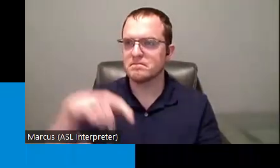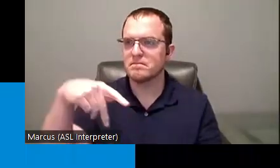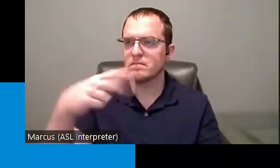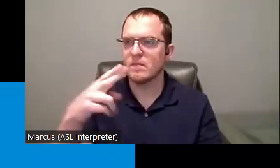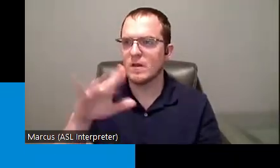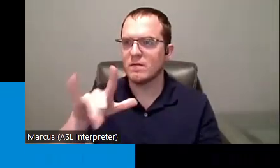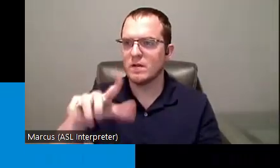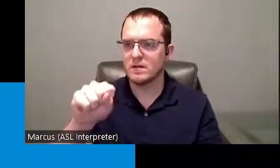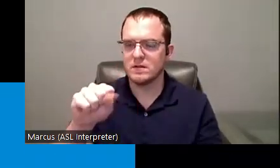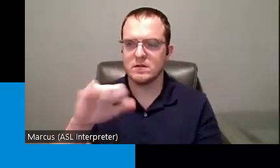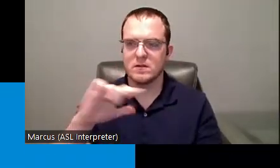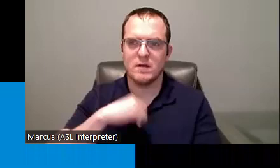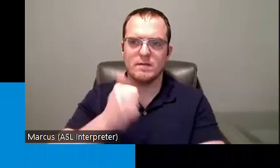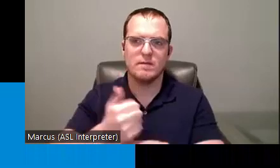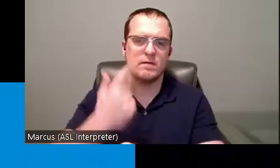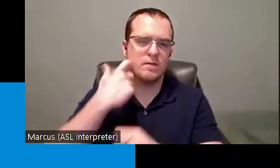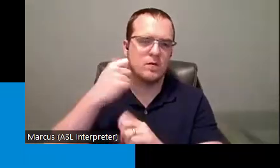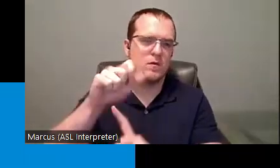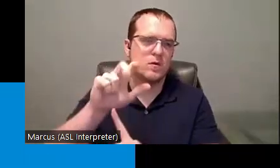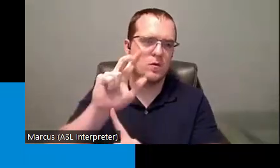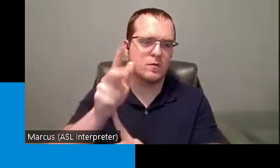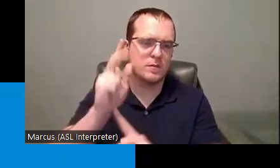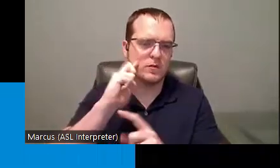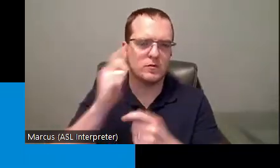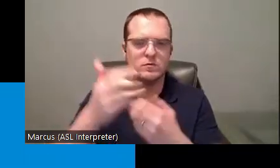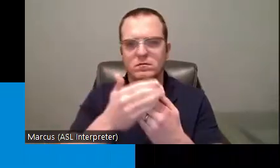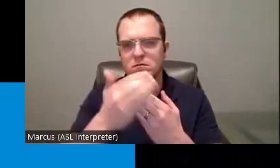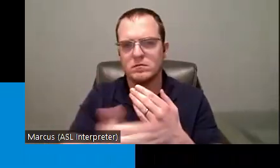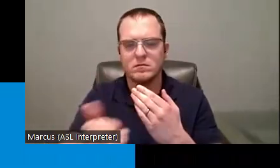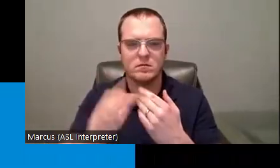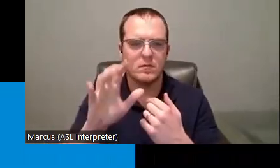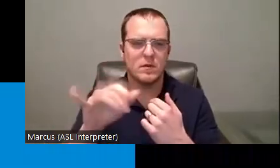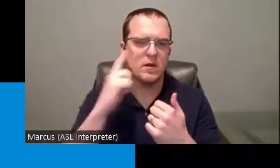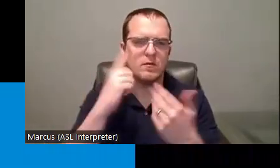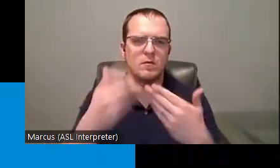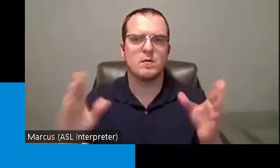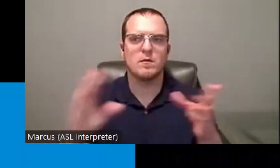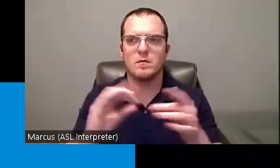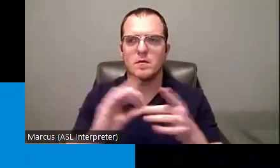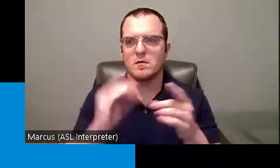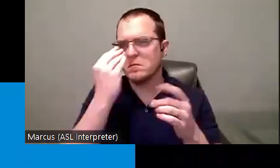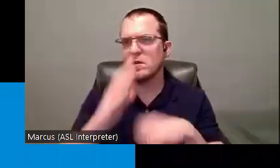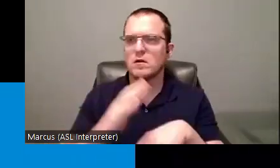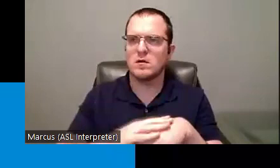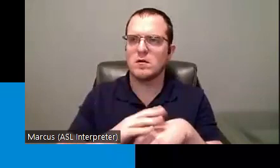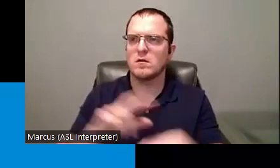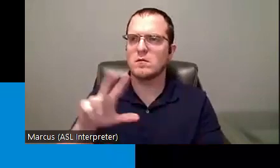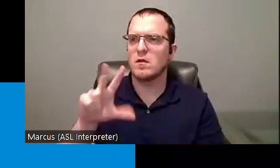minutes, or excuse me, Ms. Gafour, you'll have 3 minutes to deliver public comment. I'll let you know when you've got about 30 seconds.